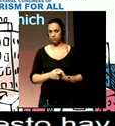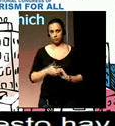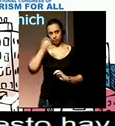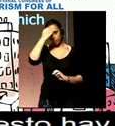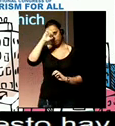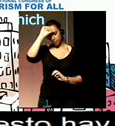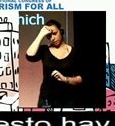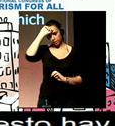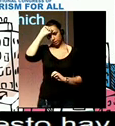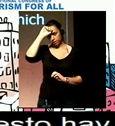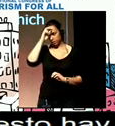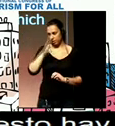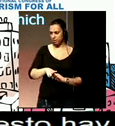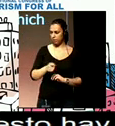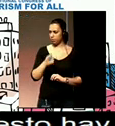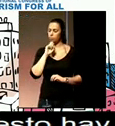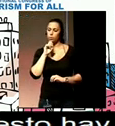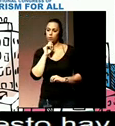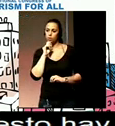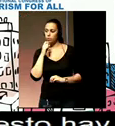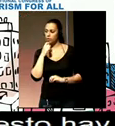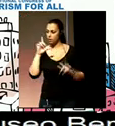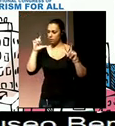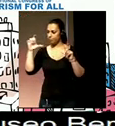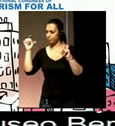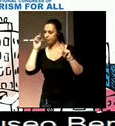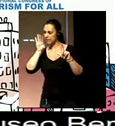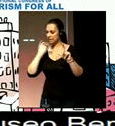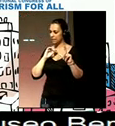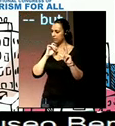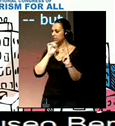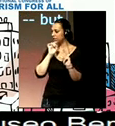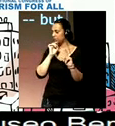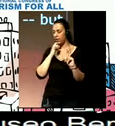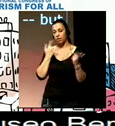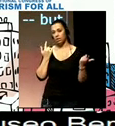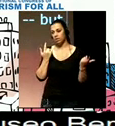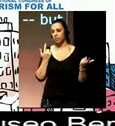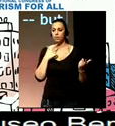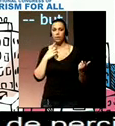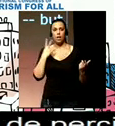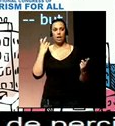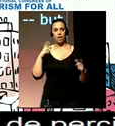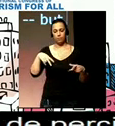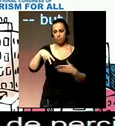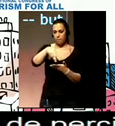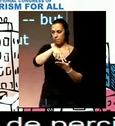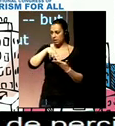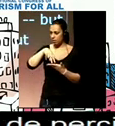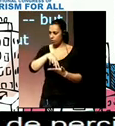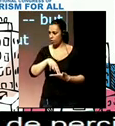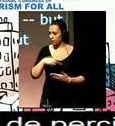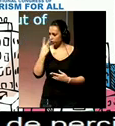happening in these images, but in fact they have two platform lifts which lift out of the steps and allow